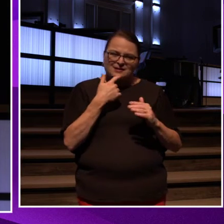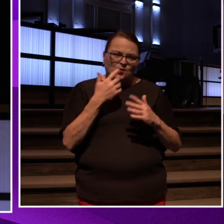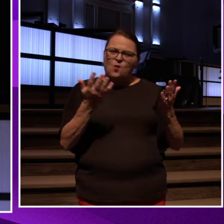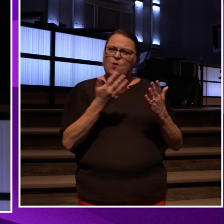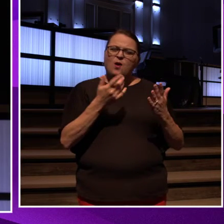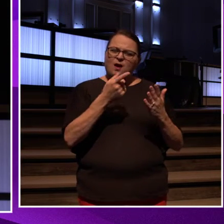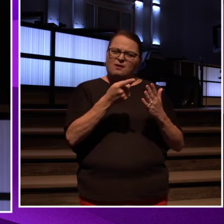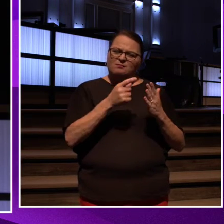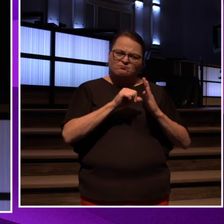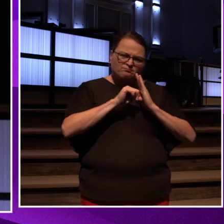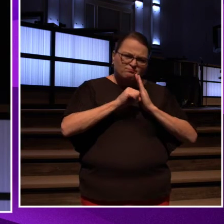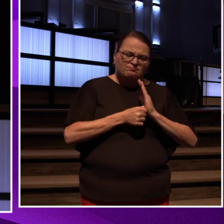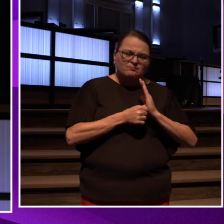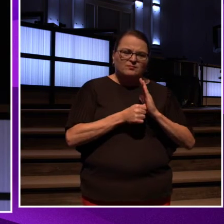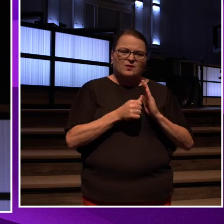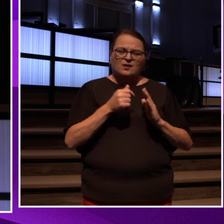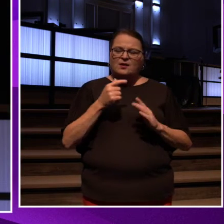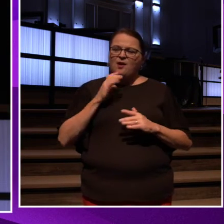you? And Teresa said,